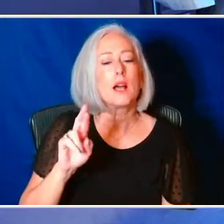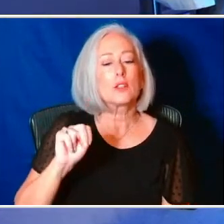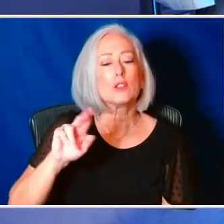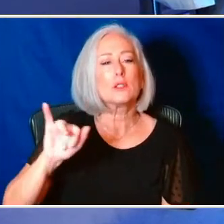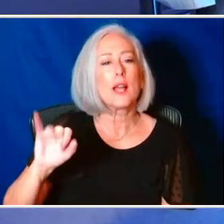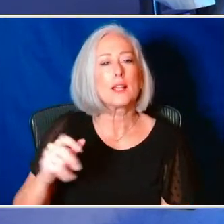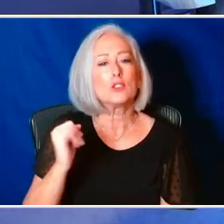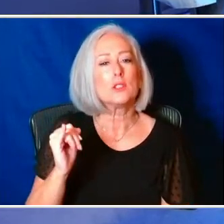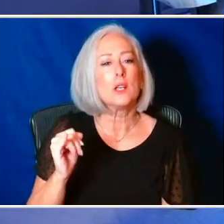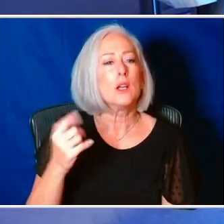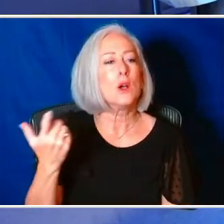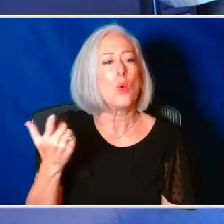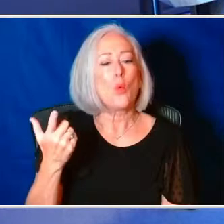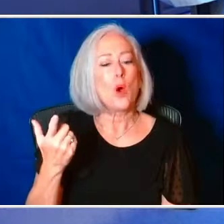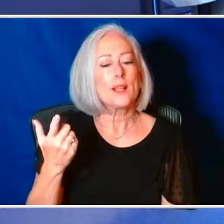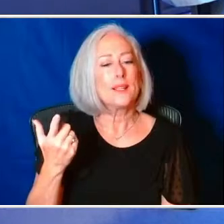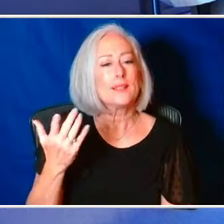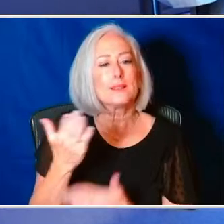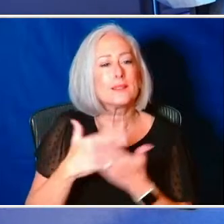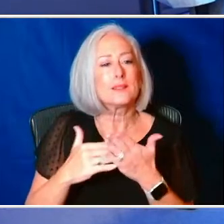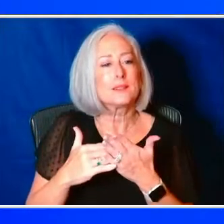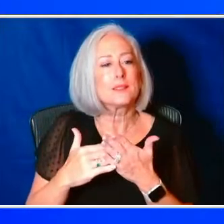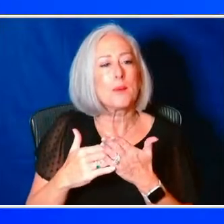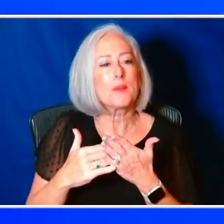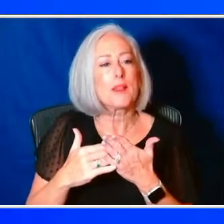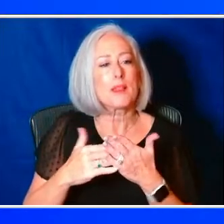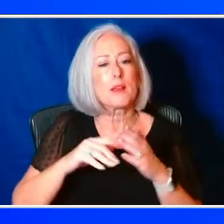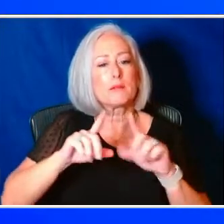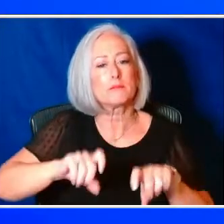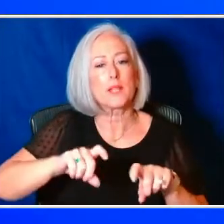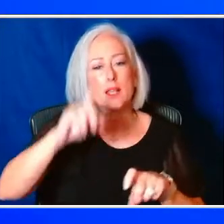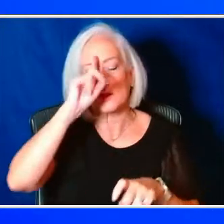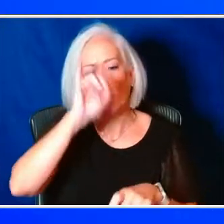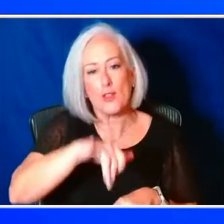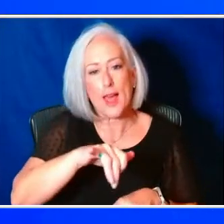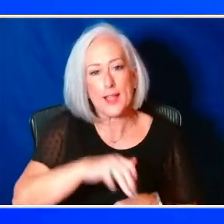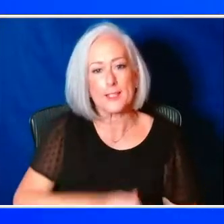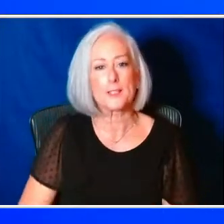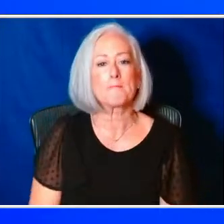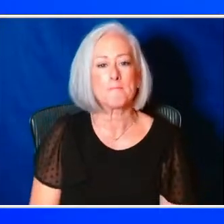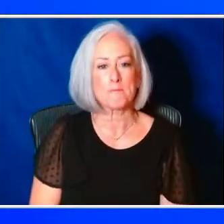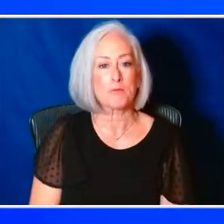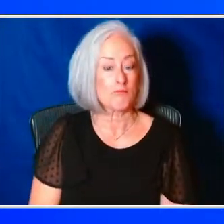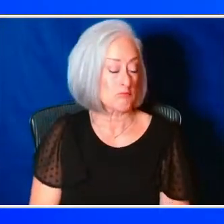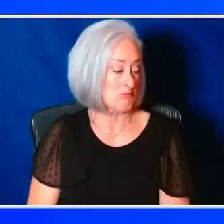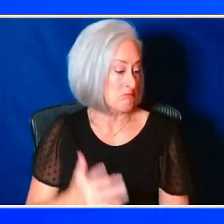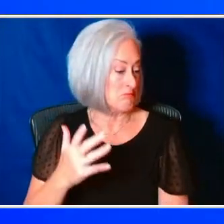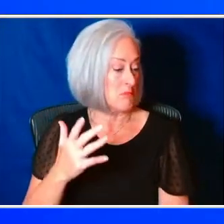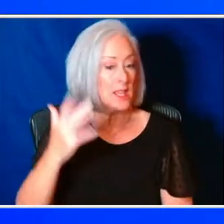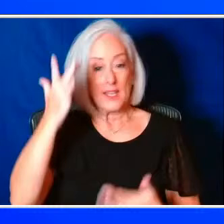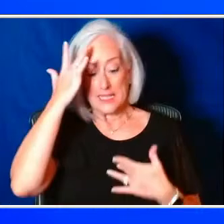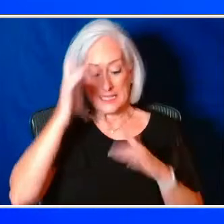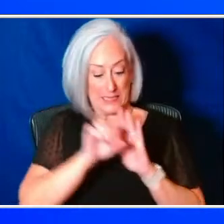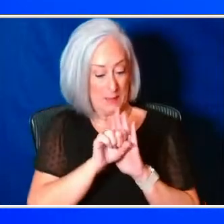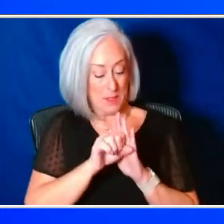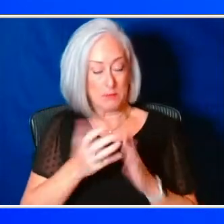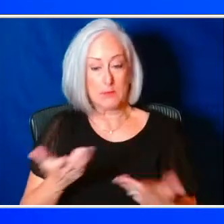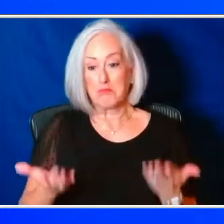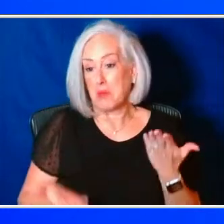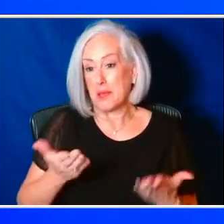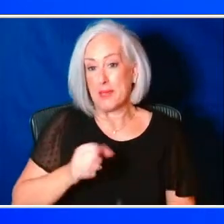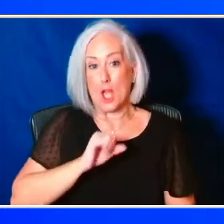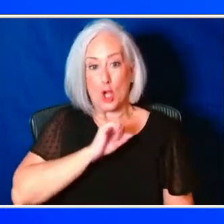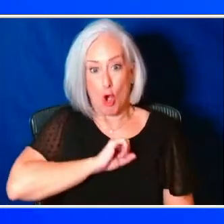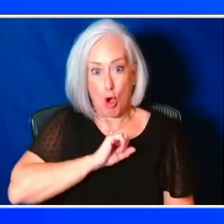of sometimes hard. It doesn't present till late. Exactly. It's very nonspecific. In fact, it could be something as simple as a cough. It could be, I coughed a lot,